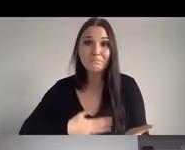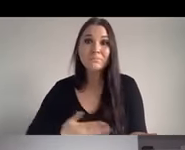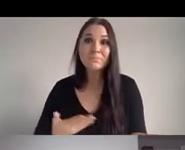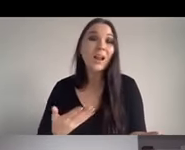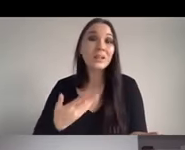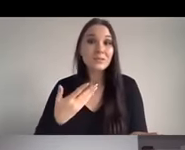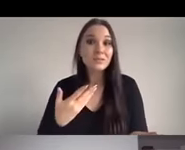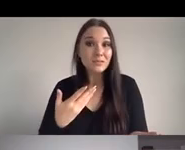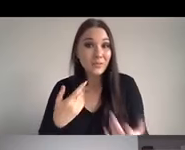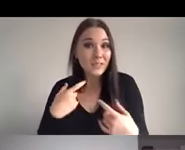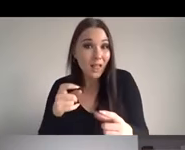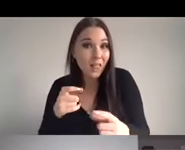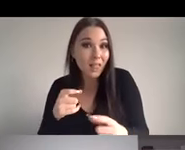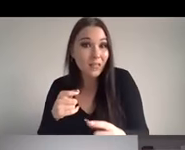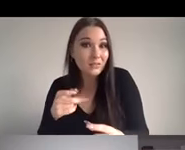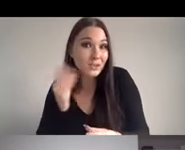it's feasible like this or.